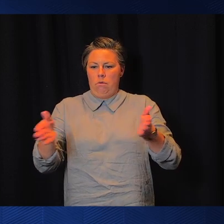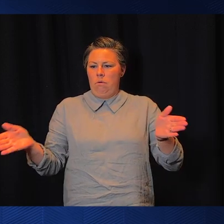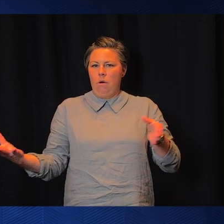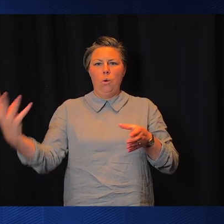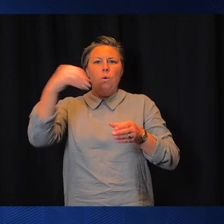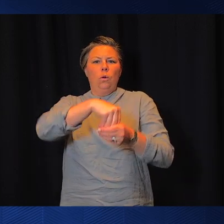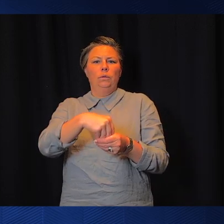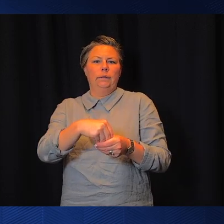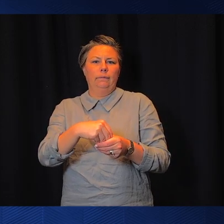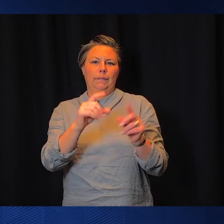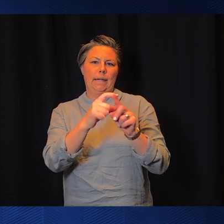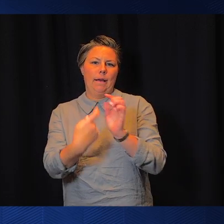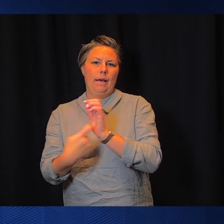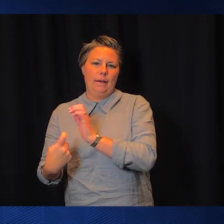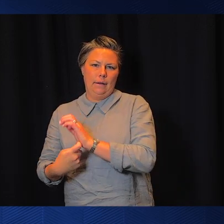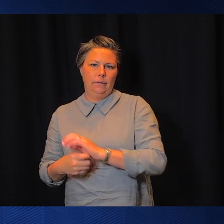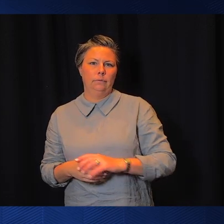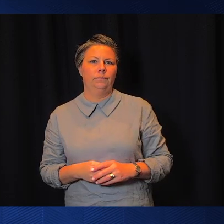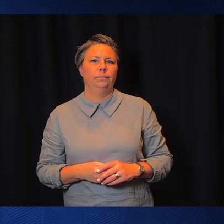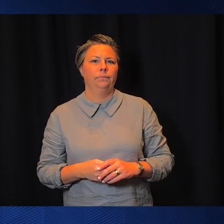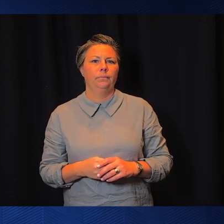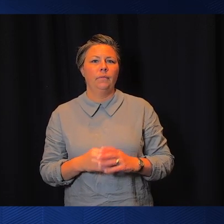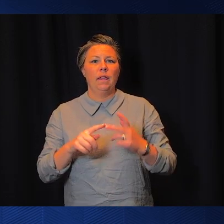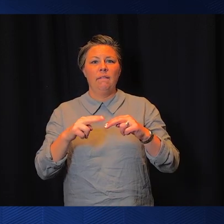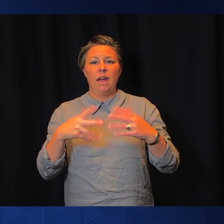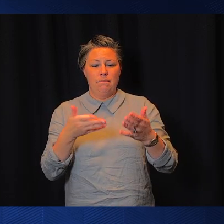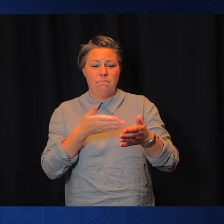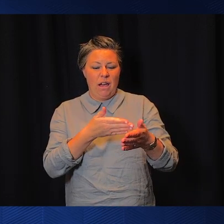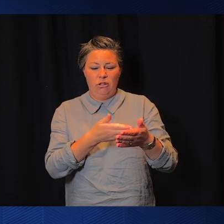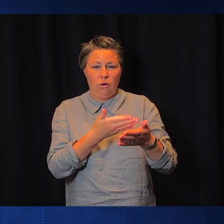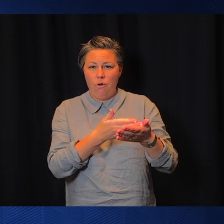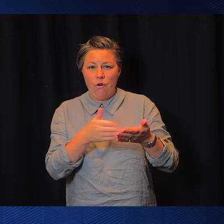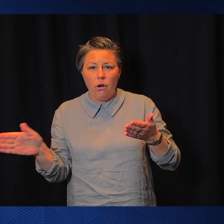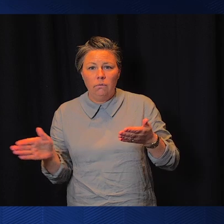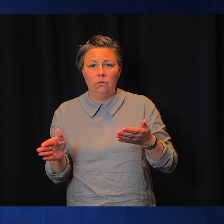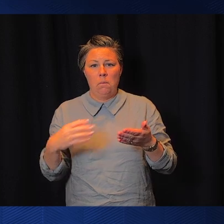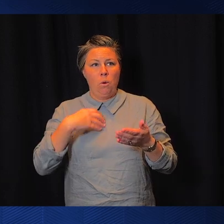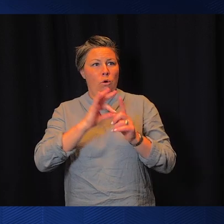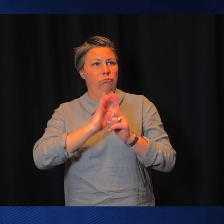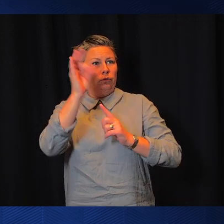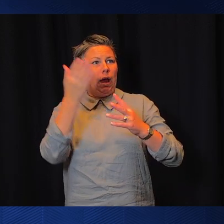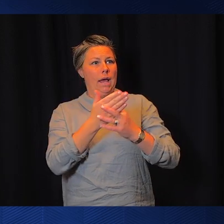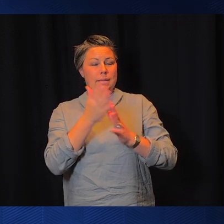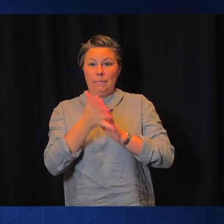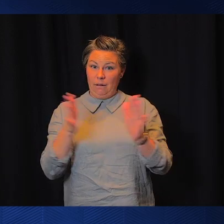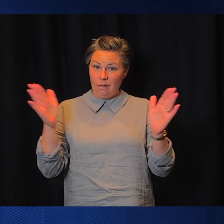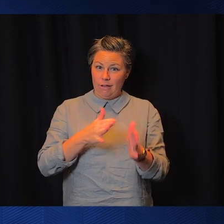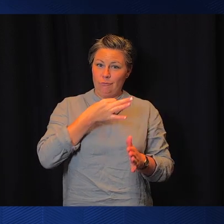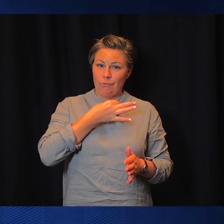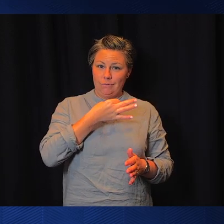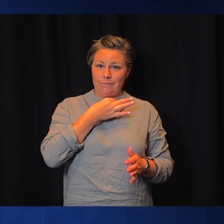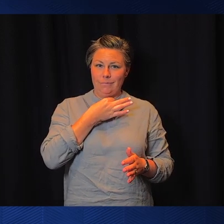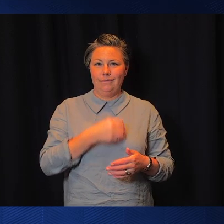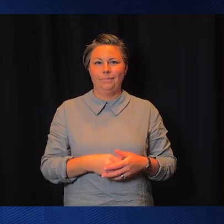DRR. Removing barriers and improving access reduce risks. This is